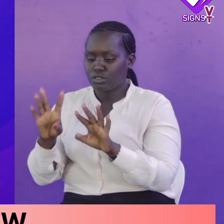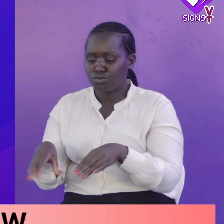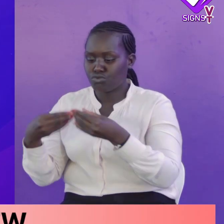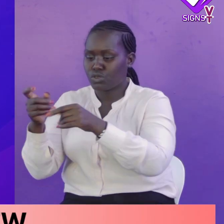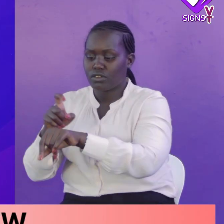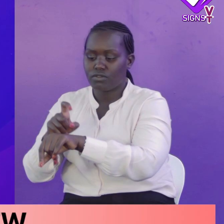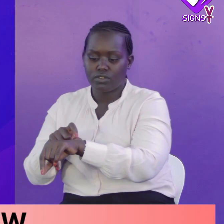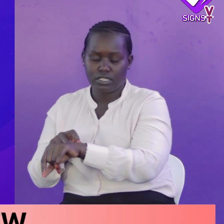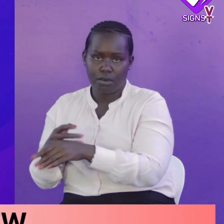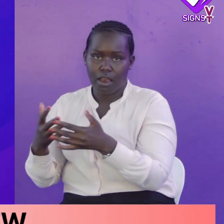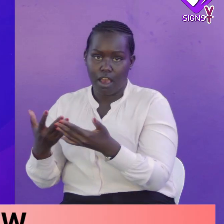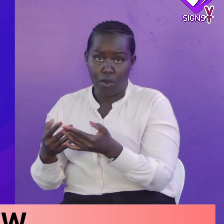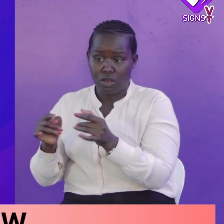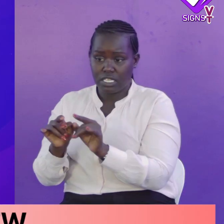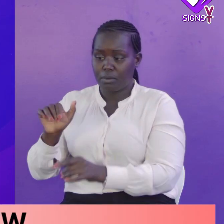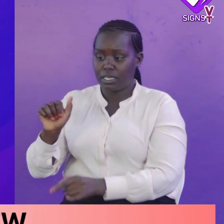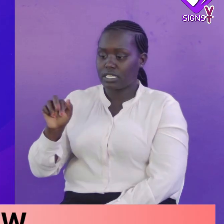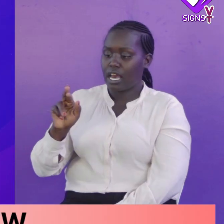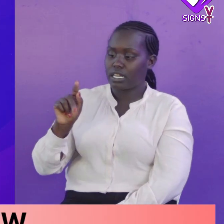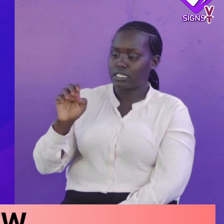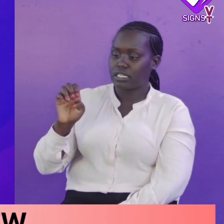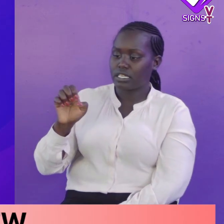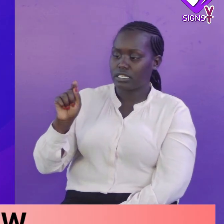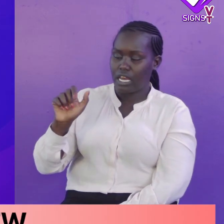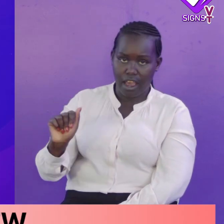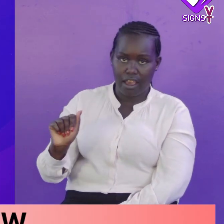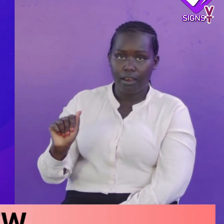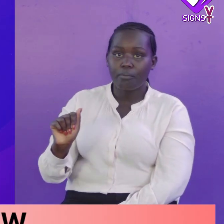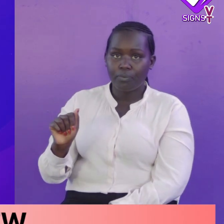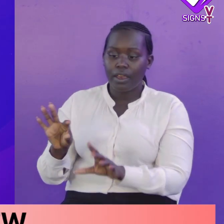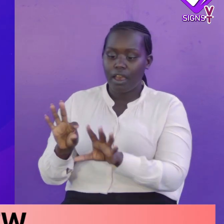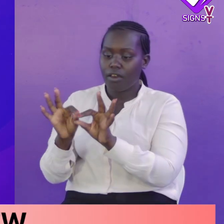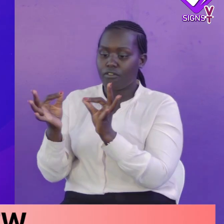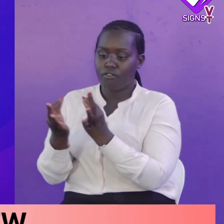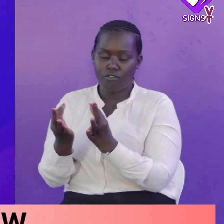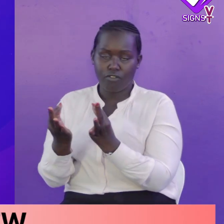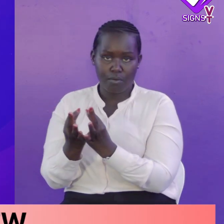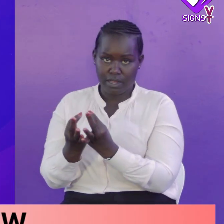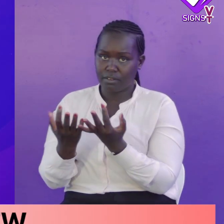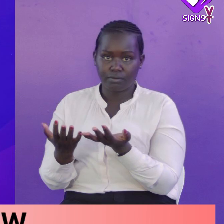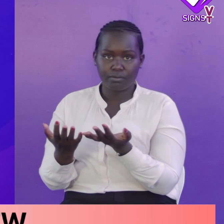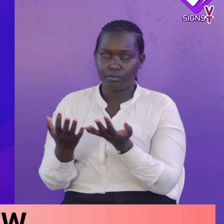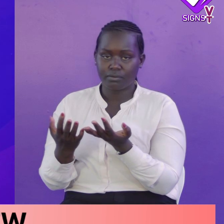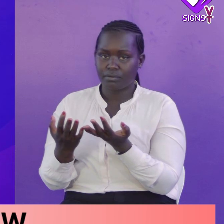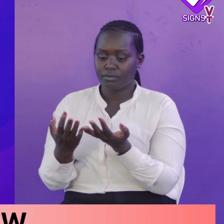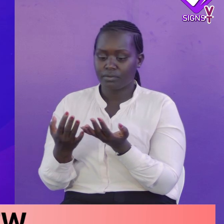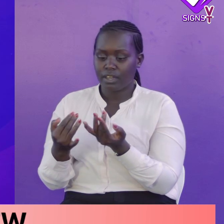gave Arteta. Yeah. I don't think so. Man United, the family, the Glazers family,